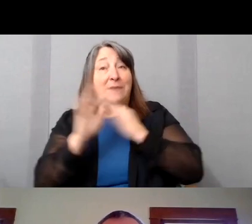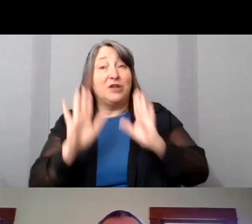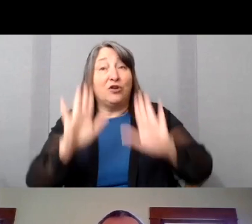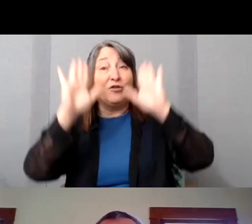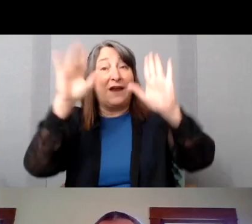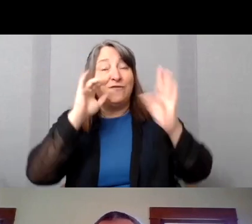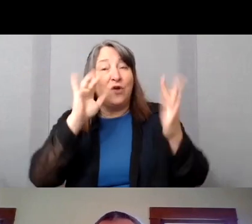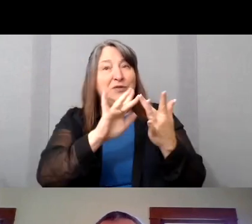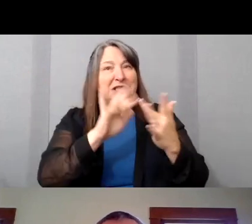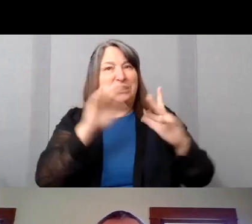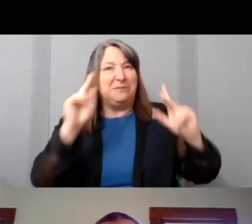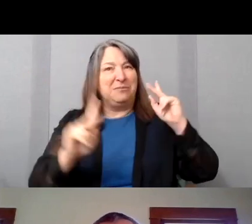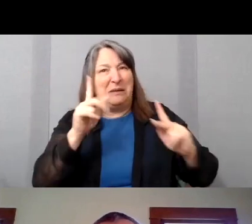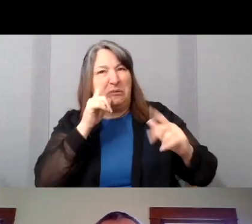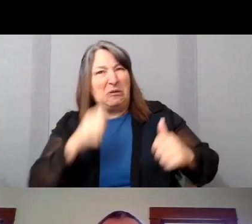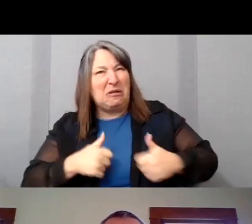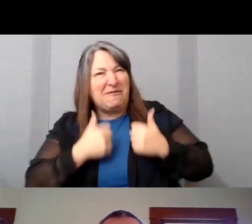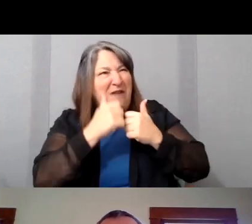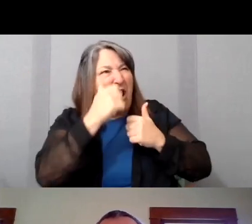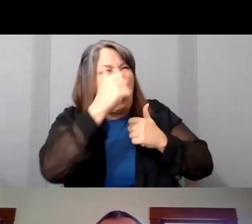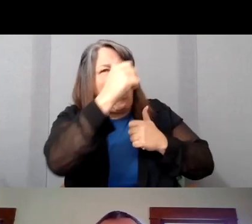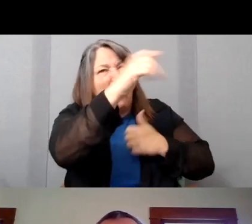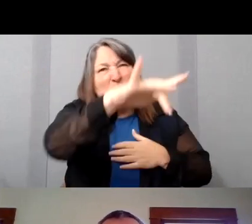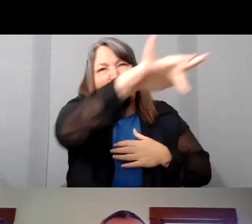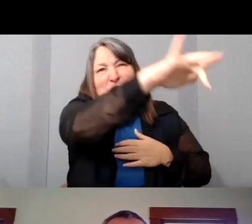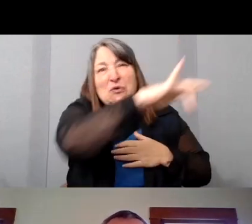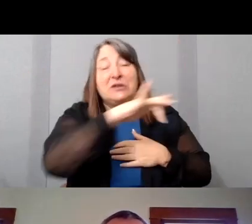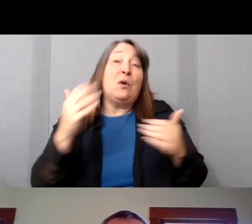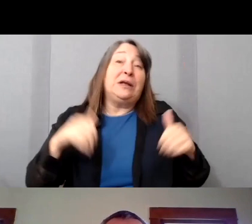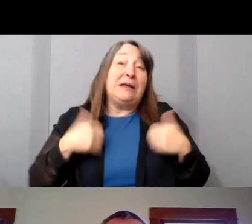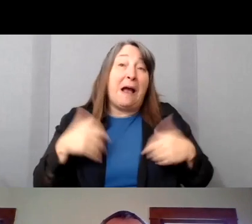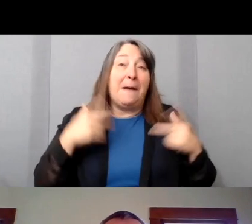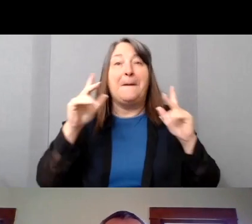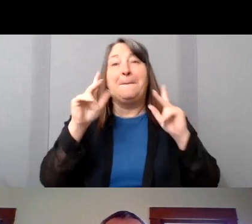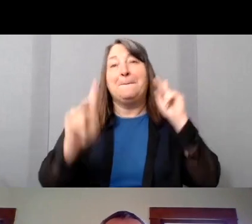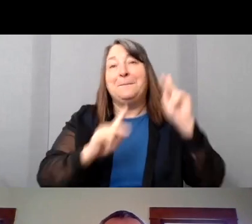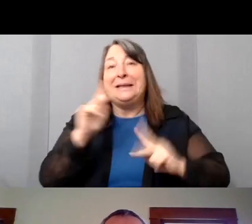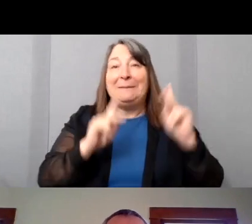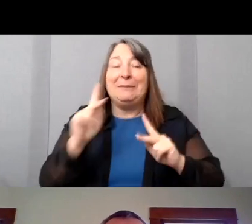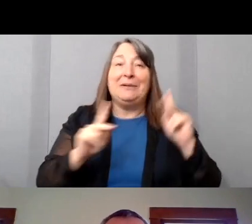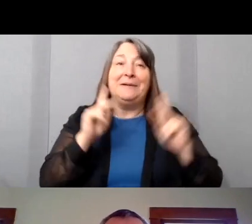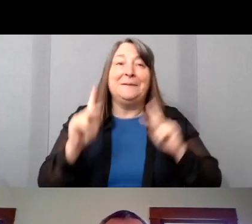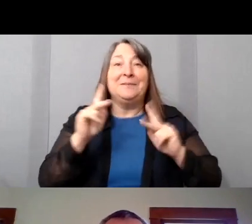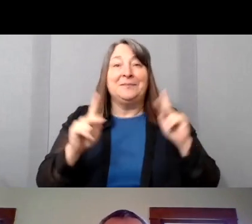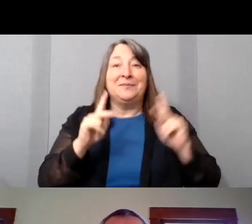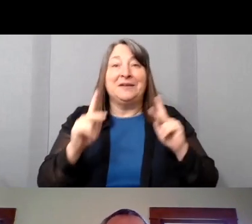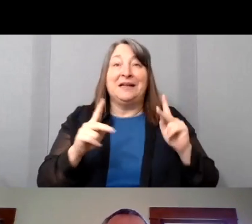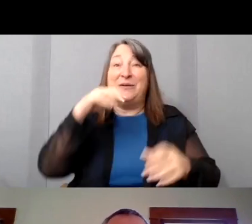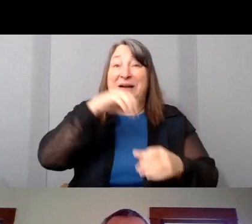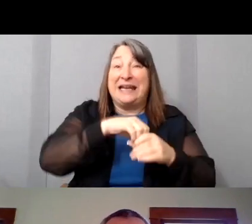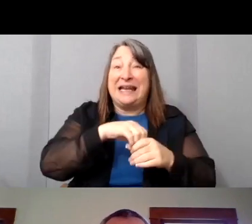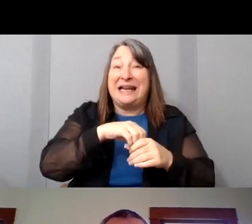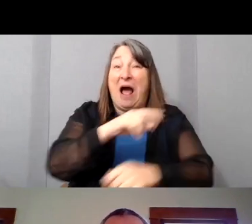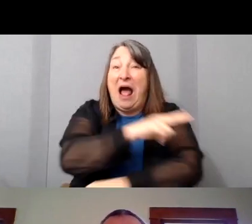said. So we would see examples in the literature of like young people who were in a wing of a hospital dealing with